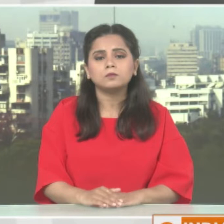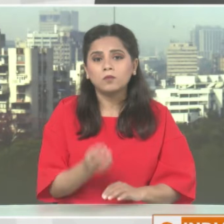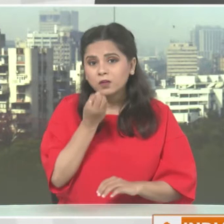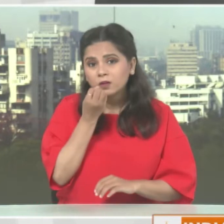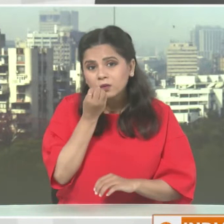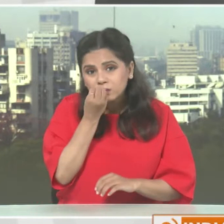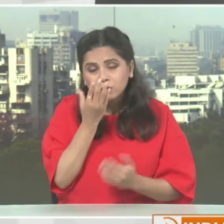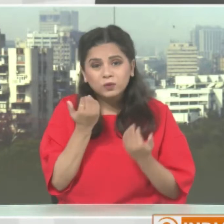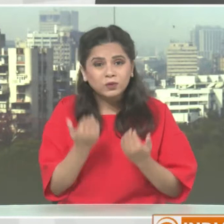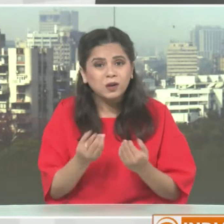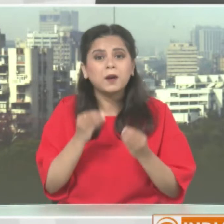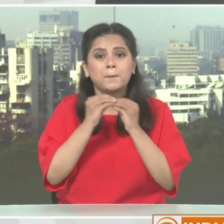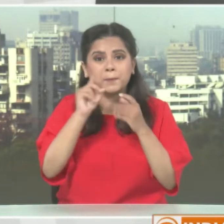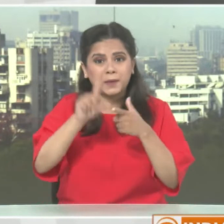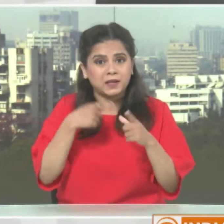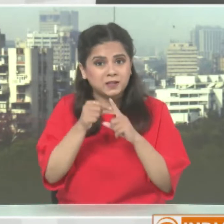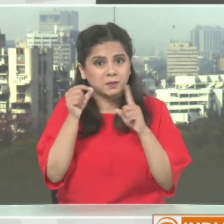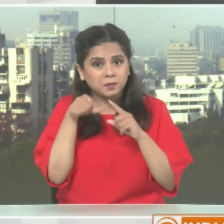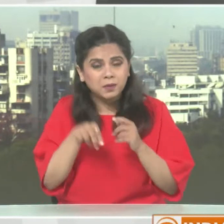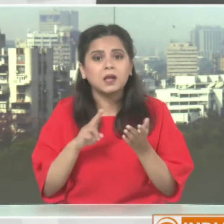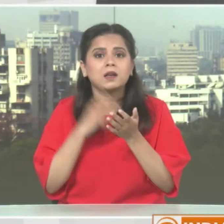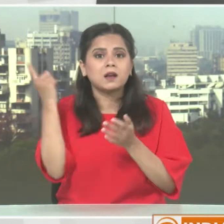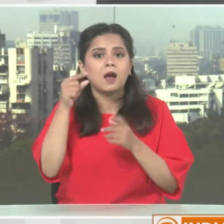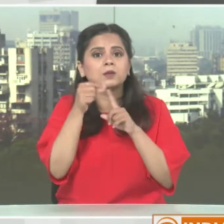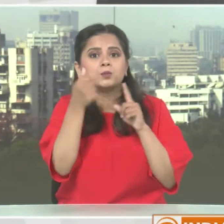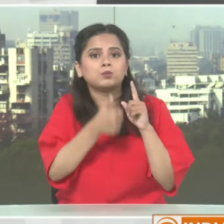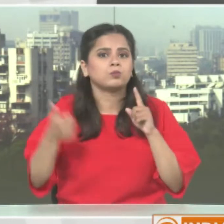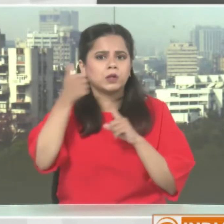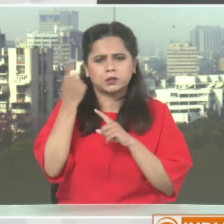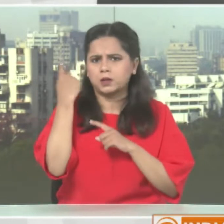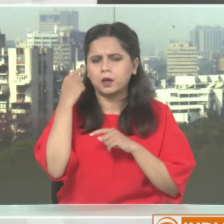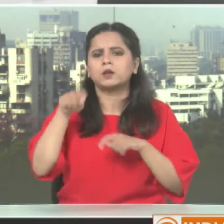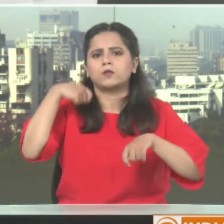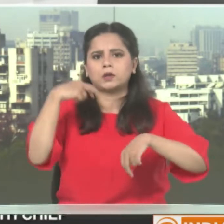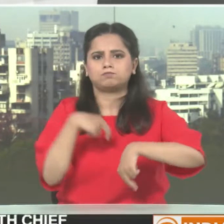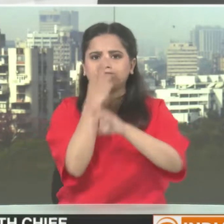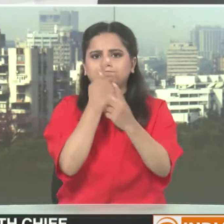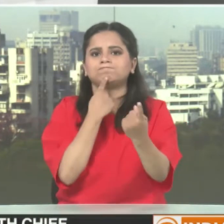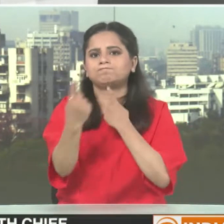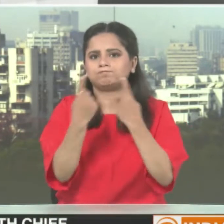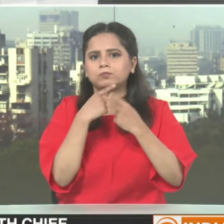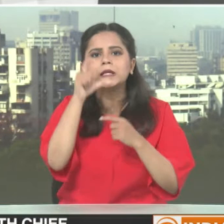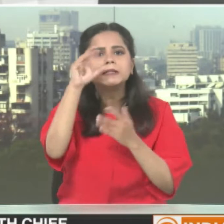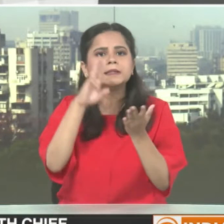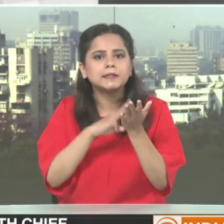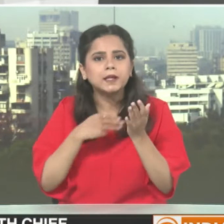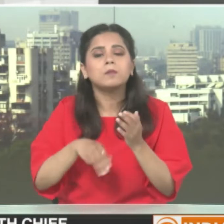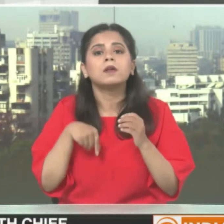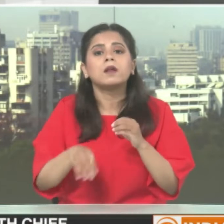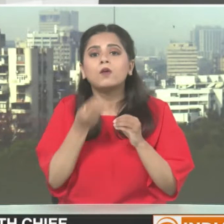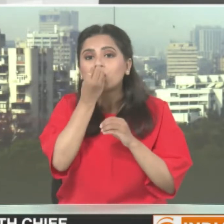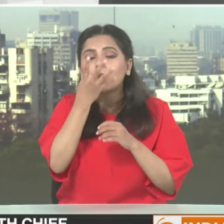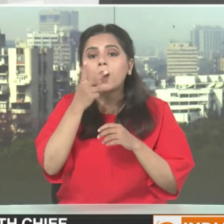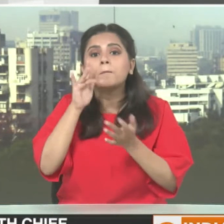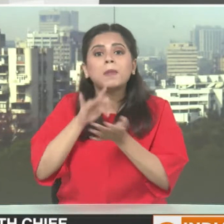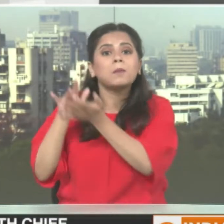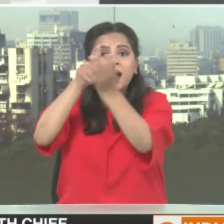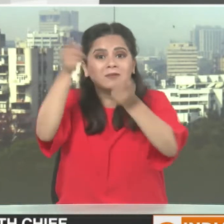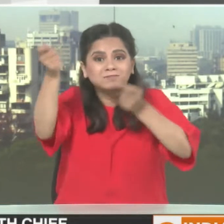Moving on now, the BJP National President JP Nadda yesterday held a video conferencing with the chief ministers of the BJP ruled